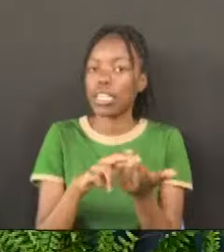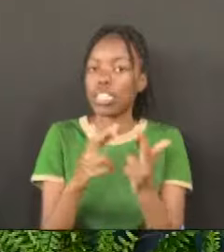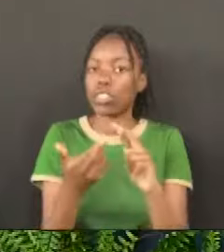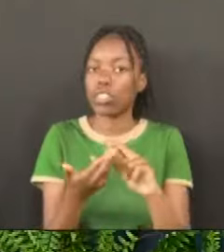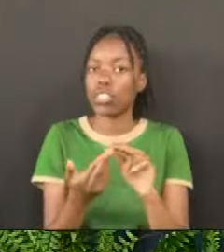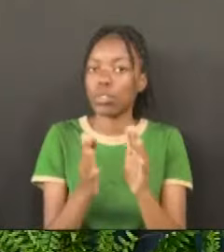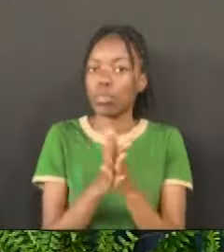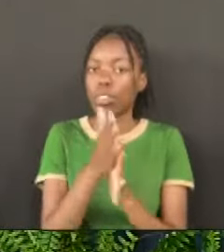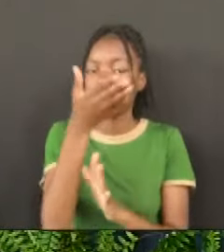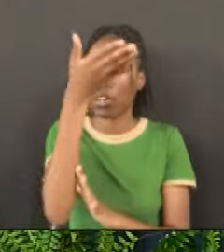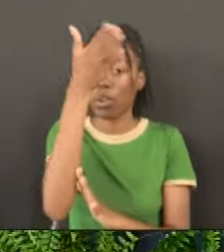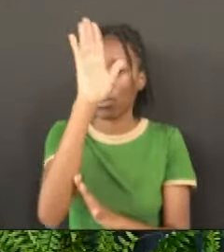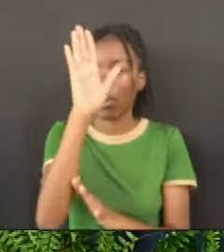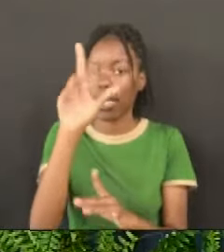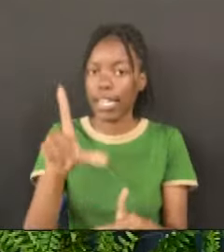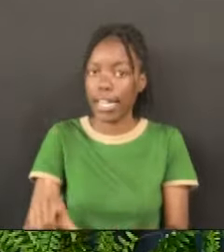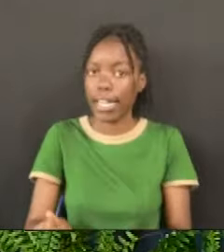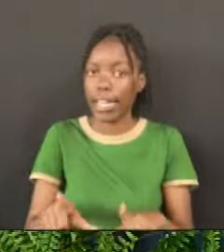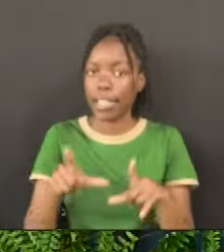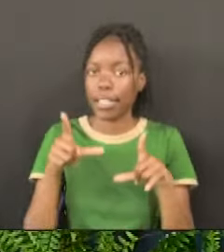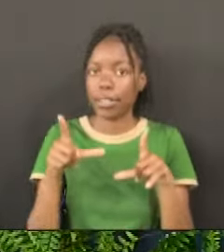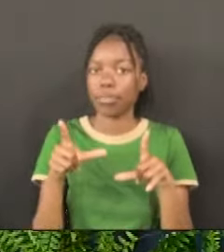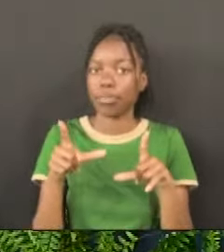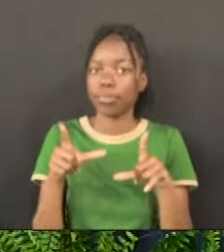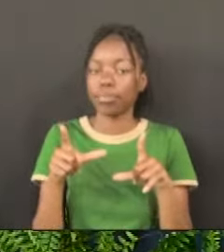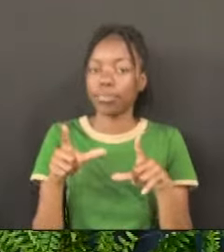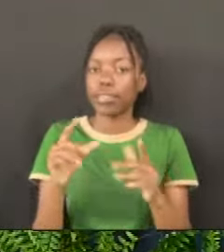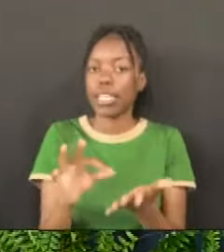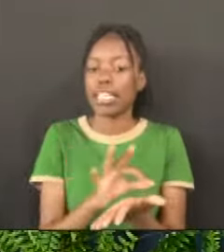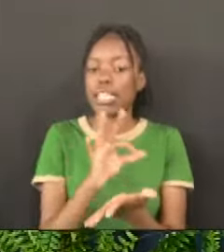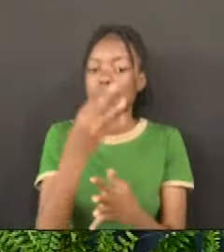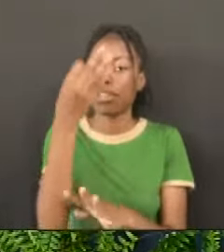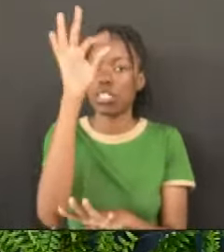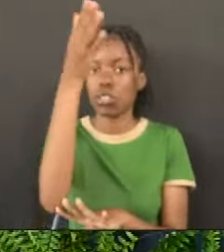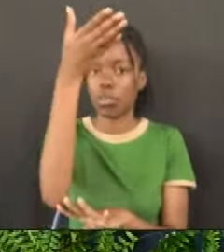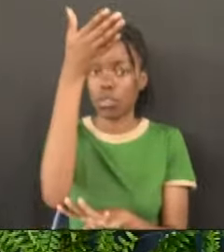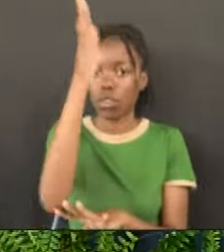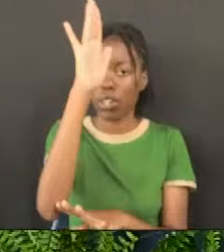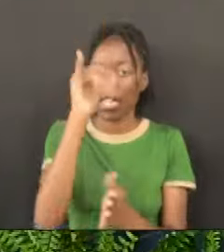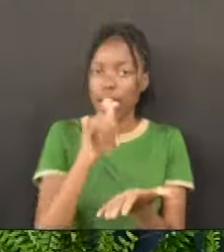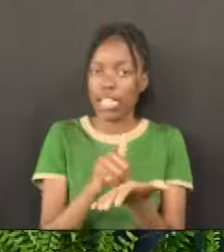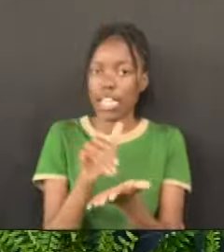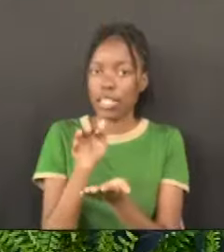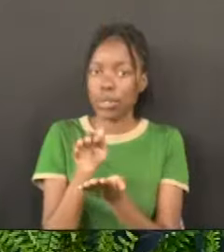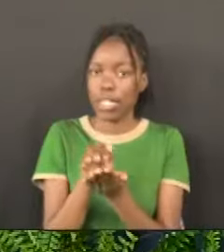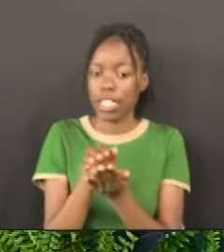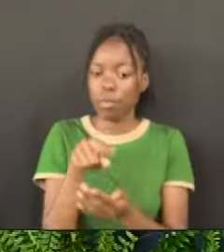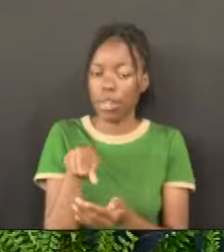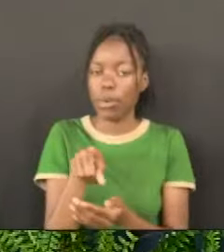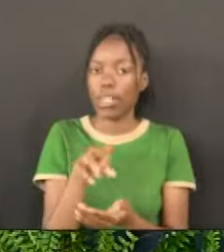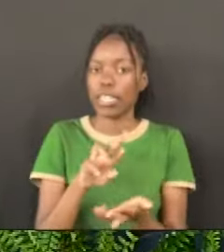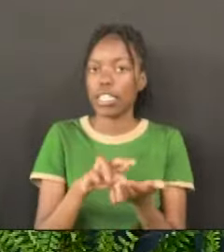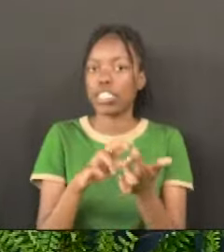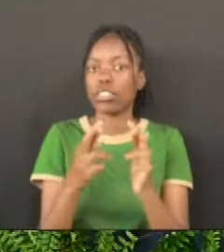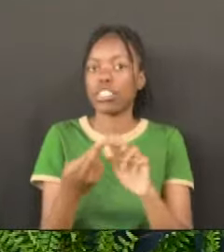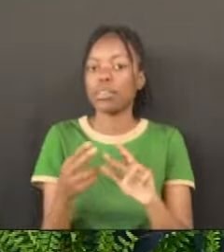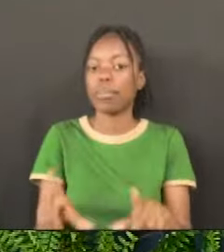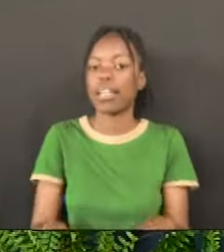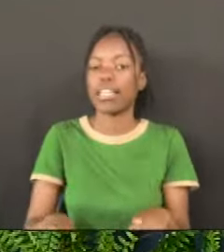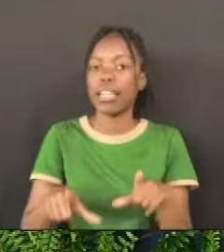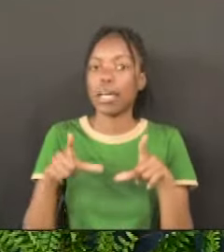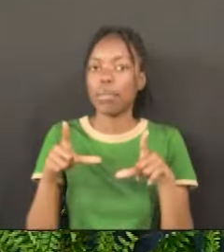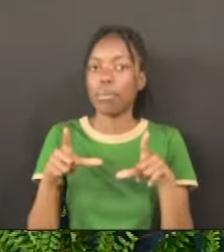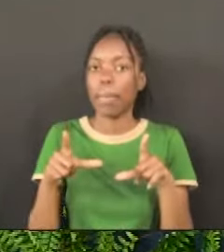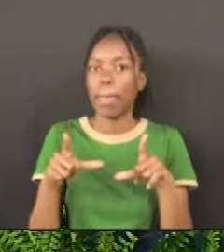and dynamic. It is the Spirit of God that will keep our relationship alive and dynamic.